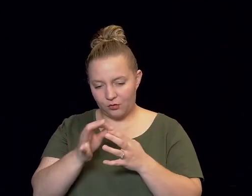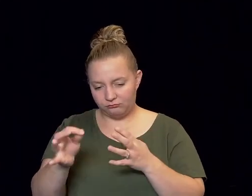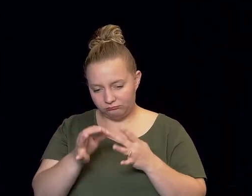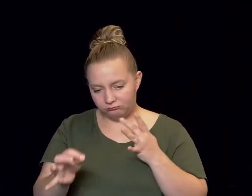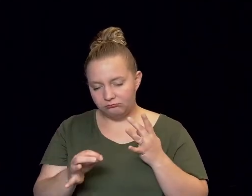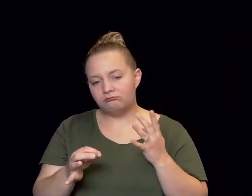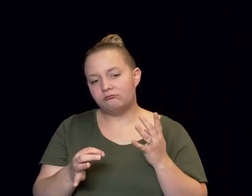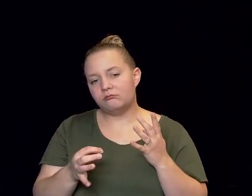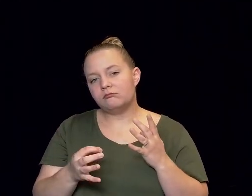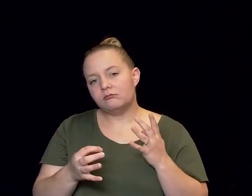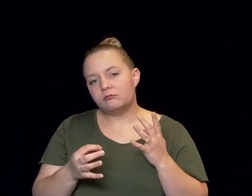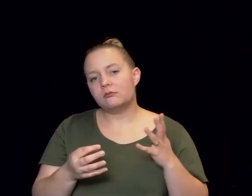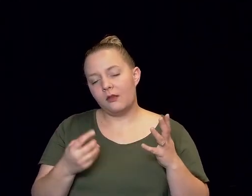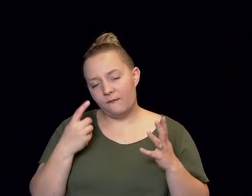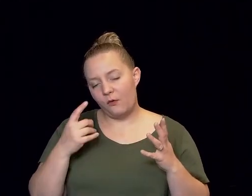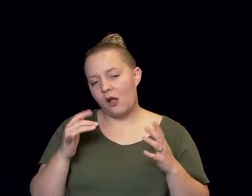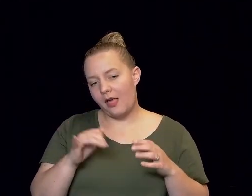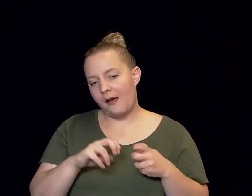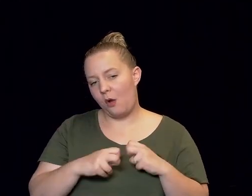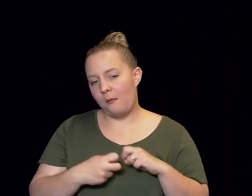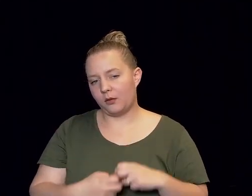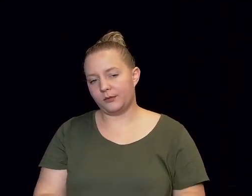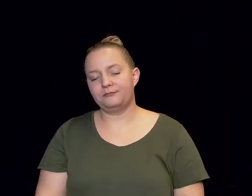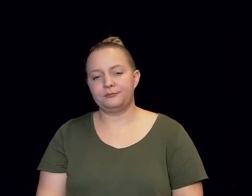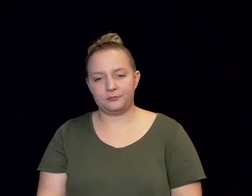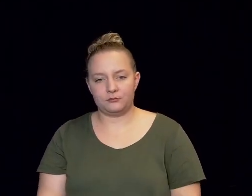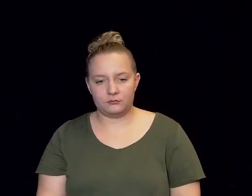expression for this problem.